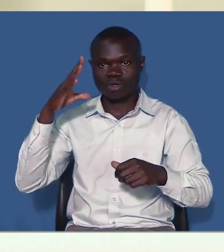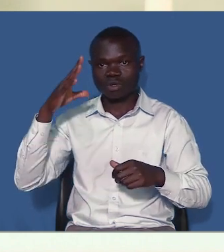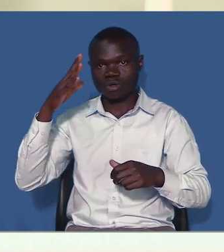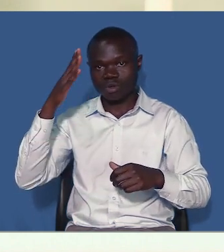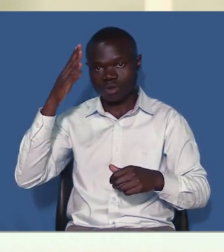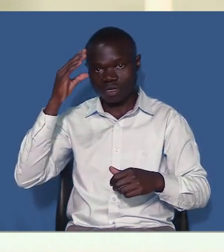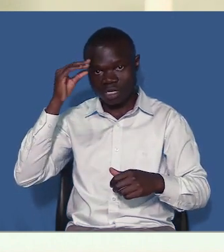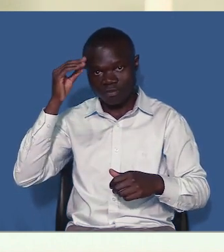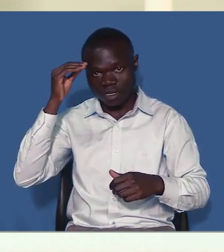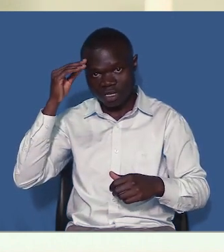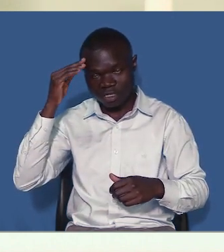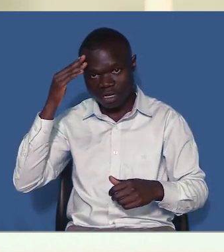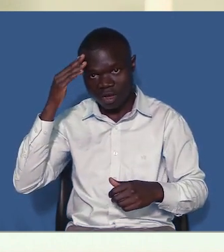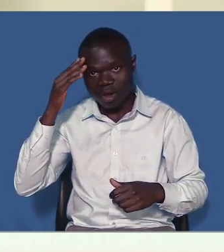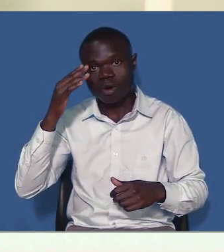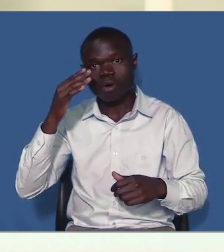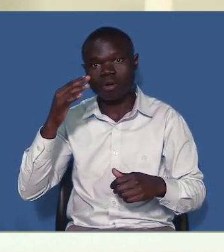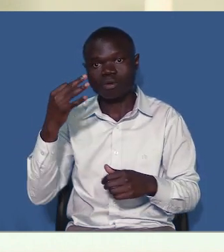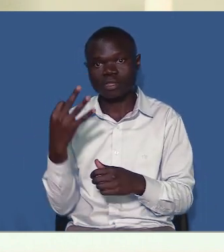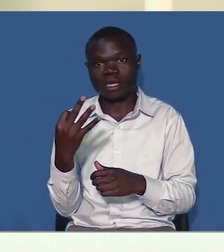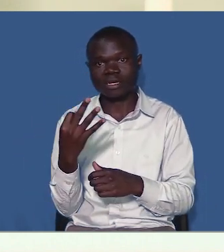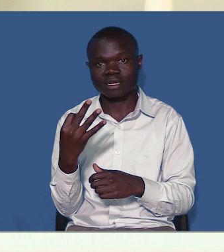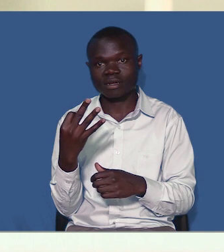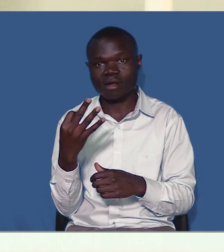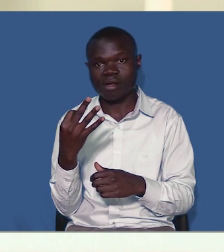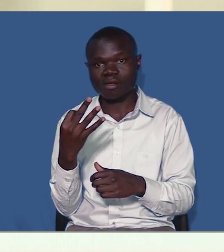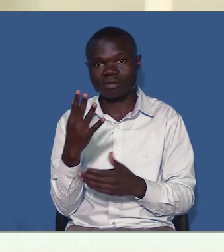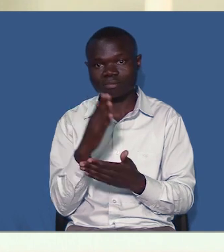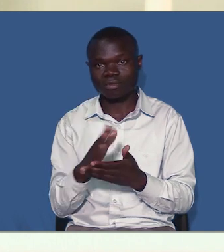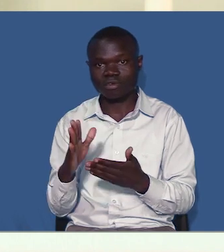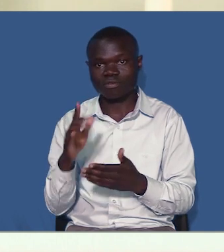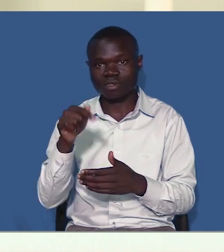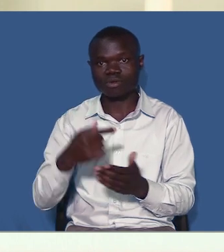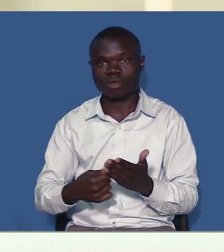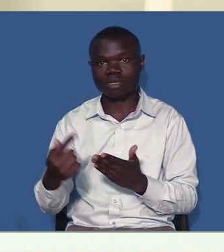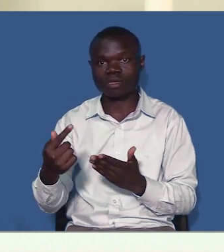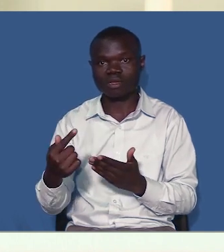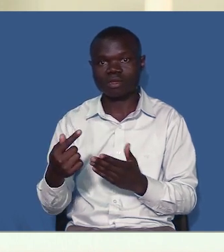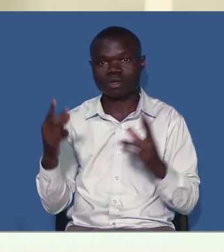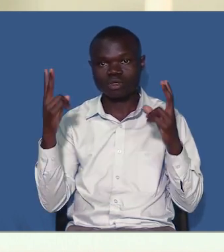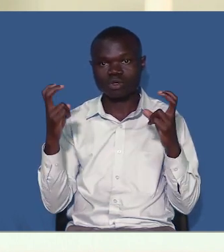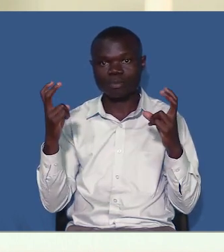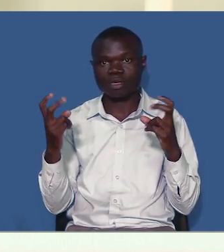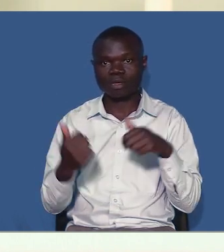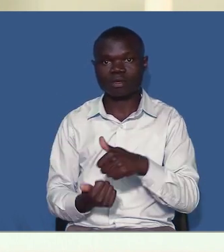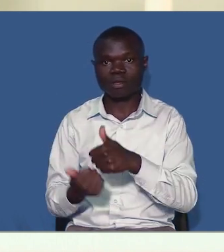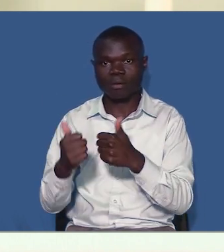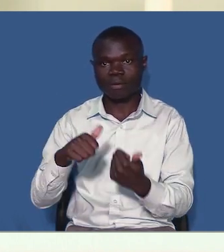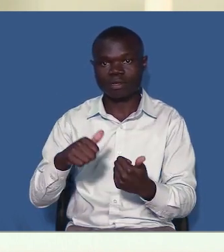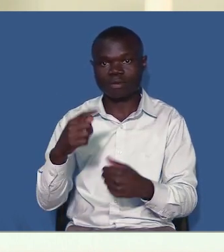portion of this week's topic on baptism. But first, let us pray.